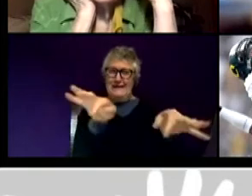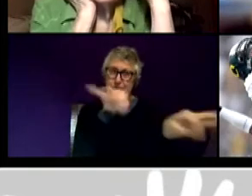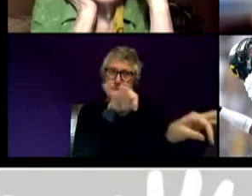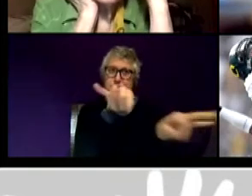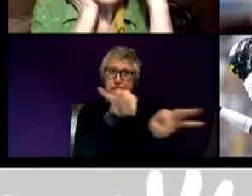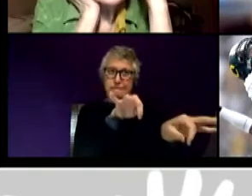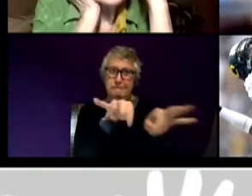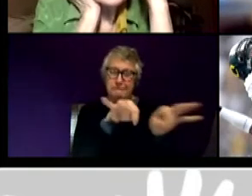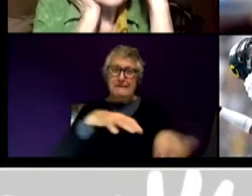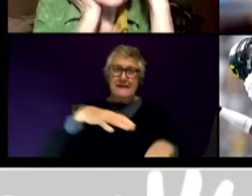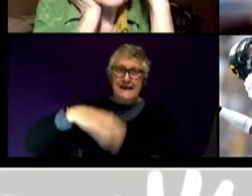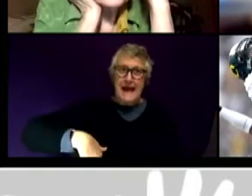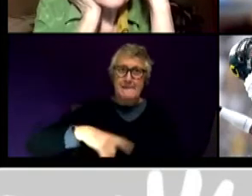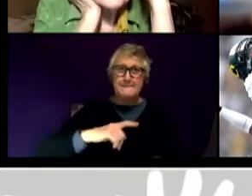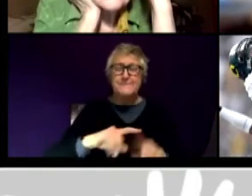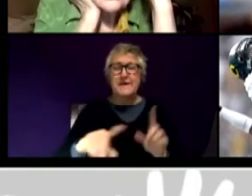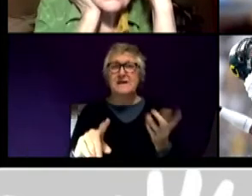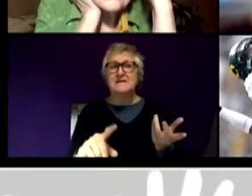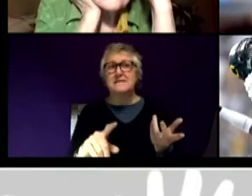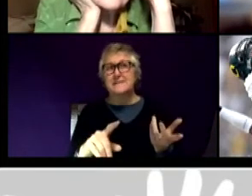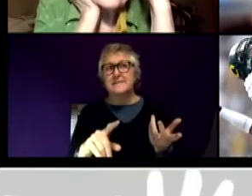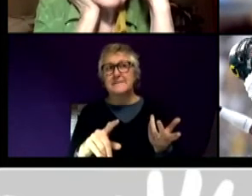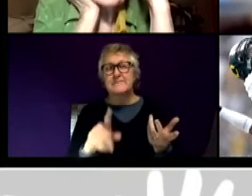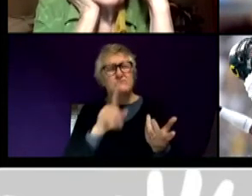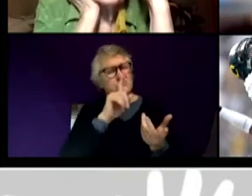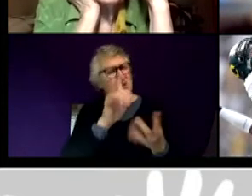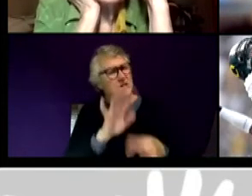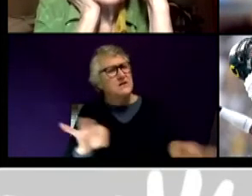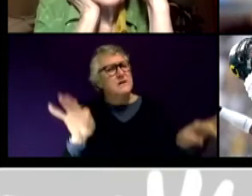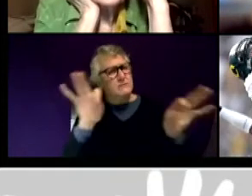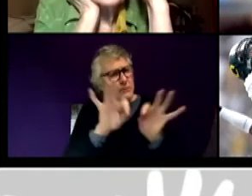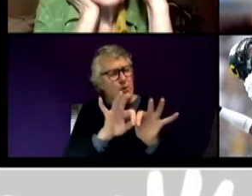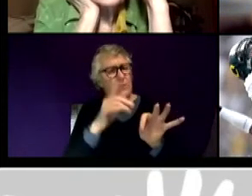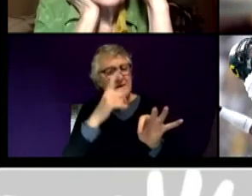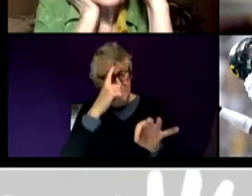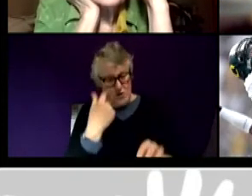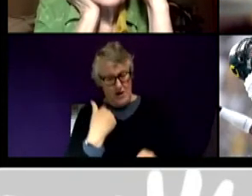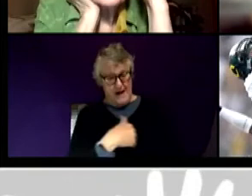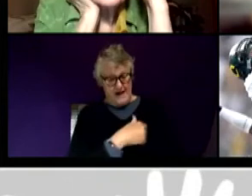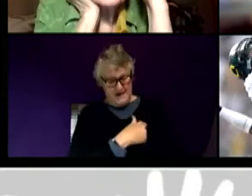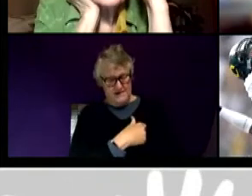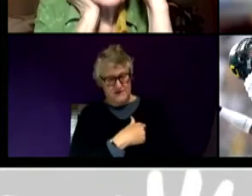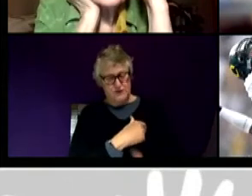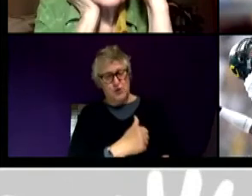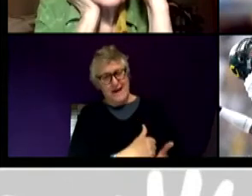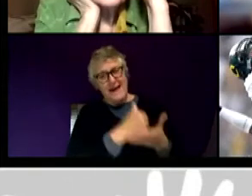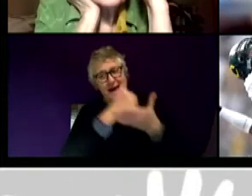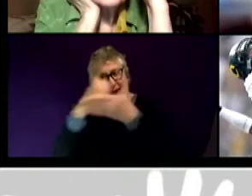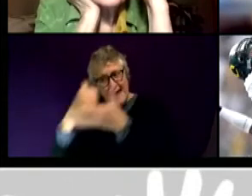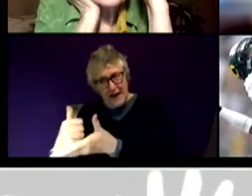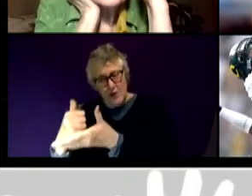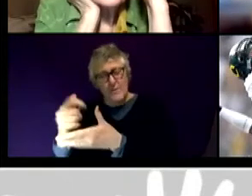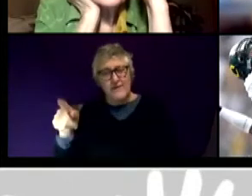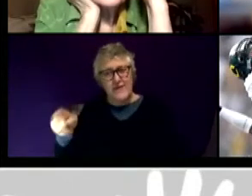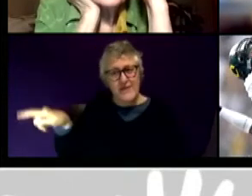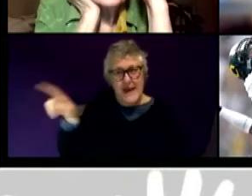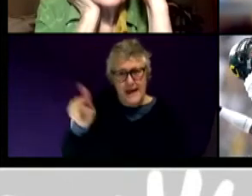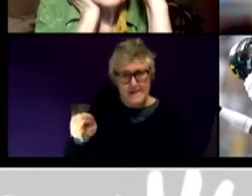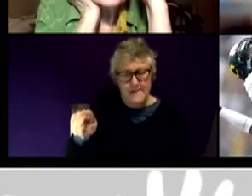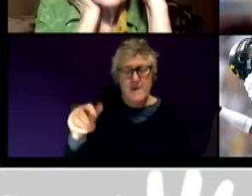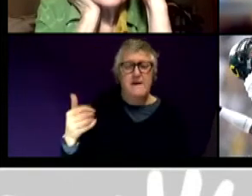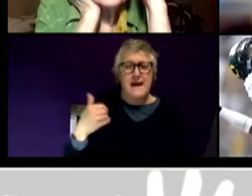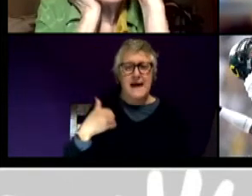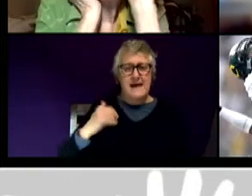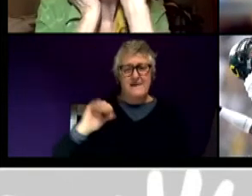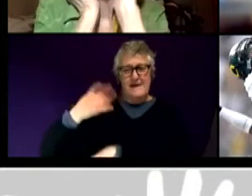it would really be important for us to help them have an informed opinion of things. We should